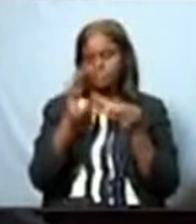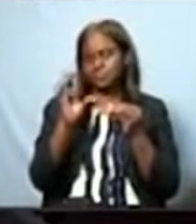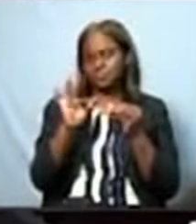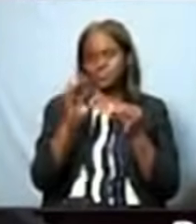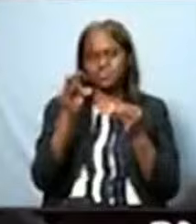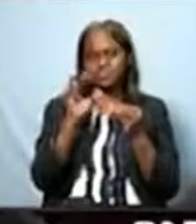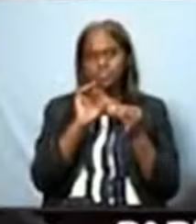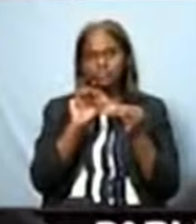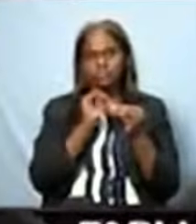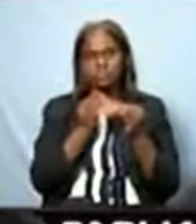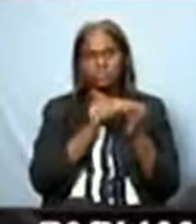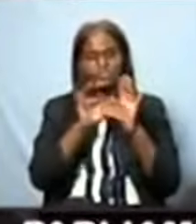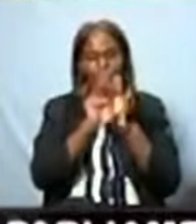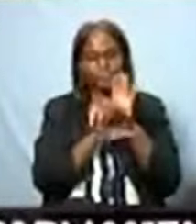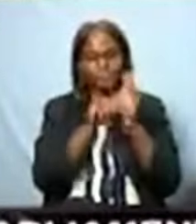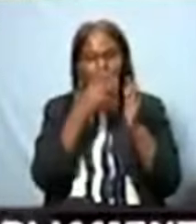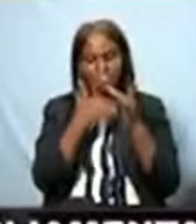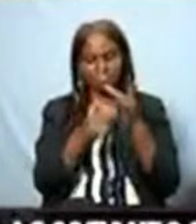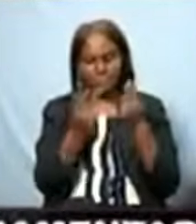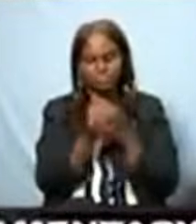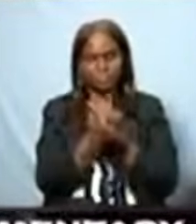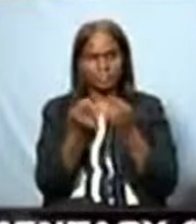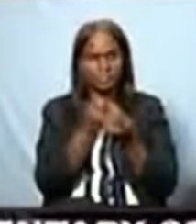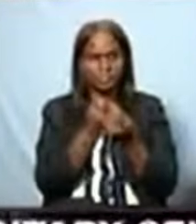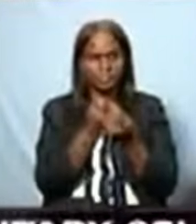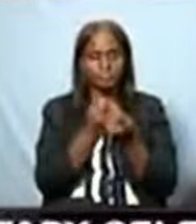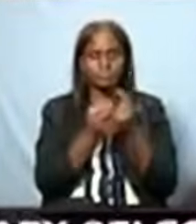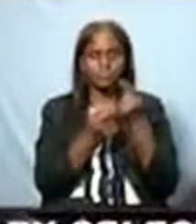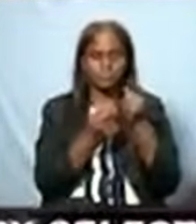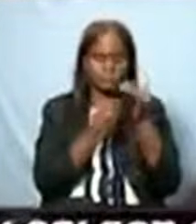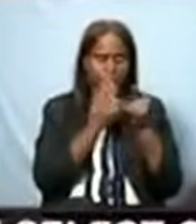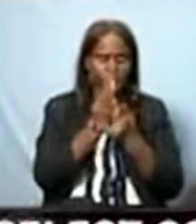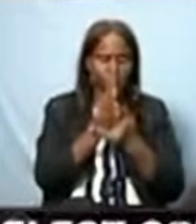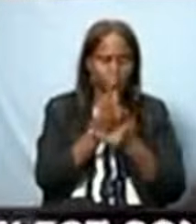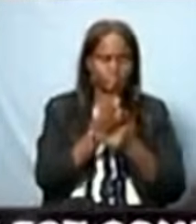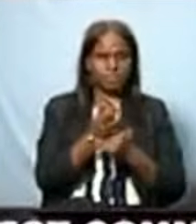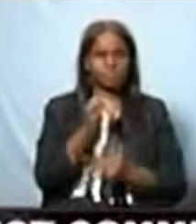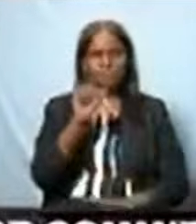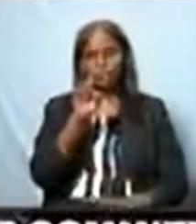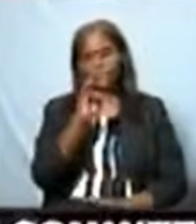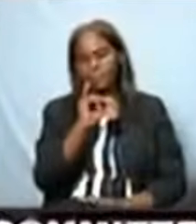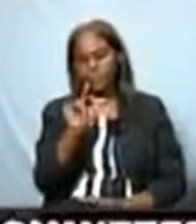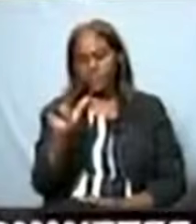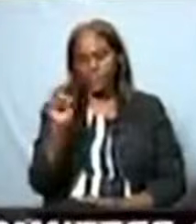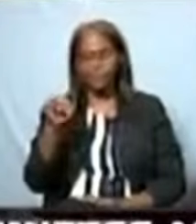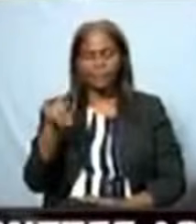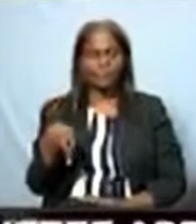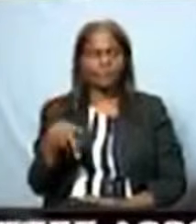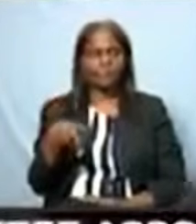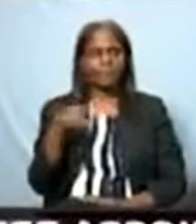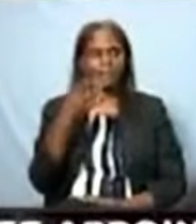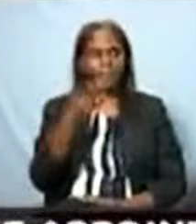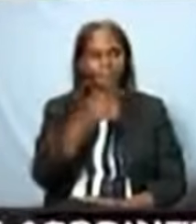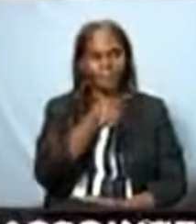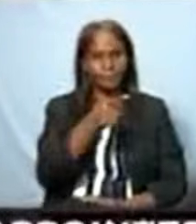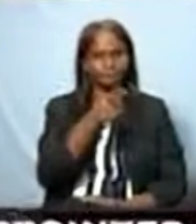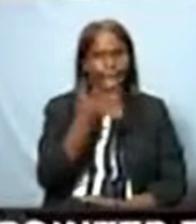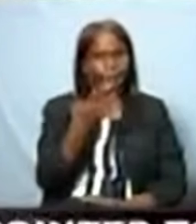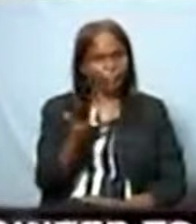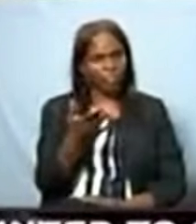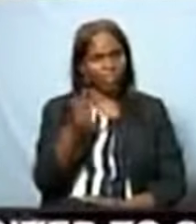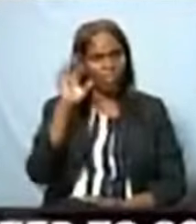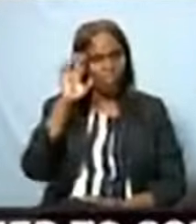of how a Constitution is supposed to be changed, whether it is through a bill by a member of parliament, whether it is through